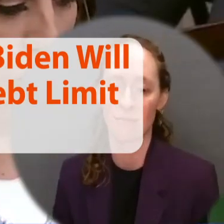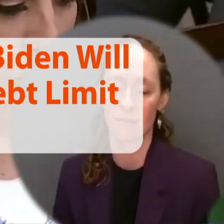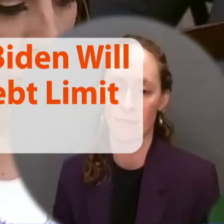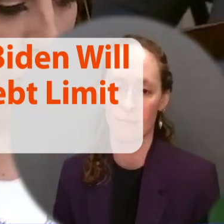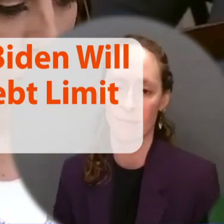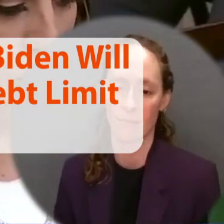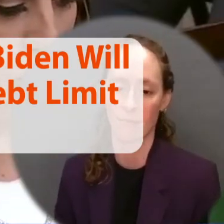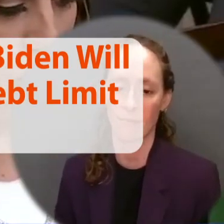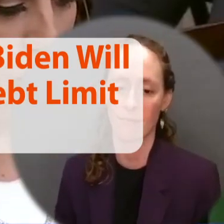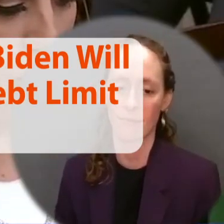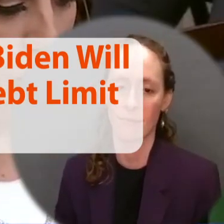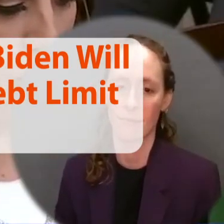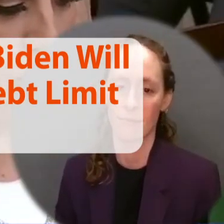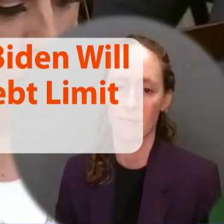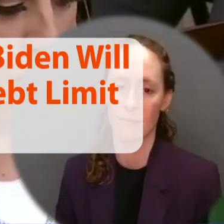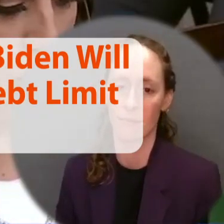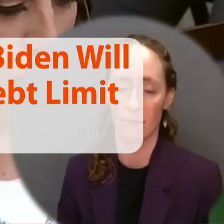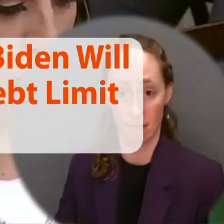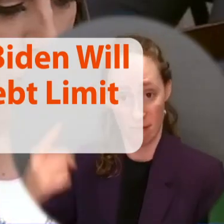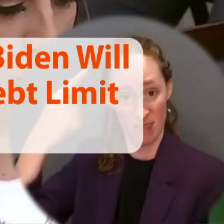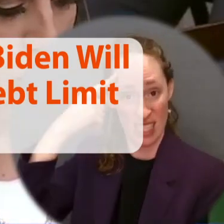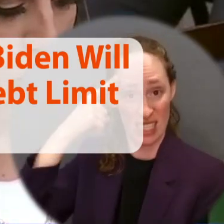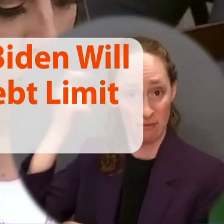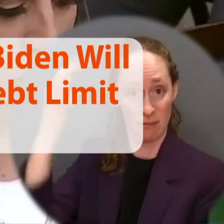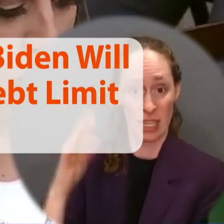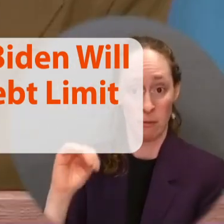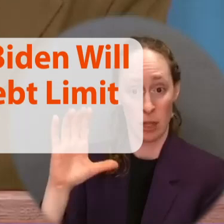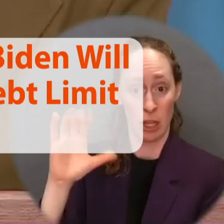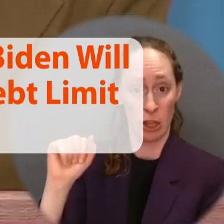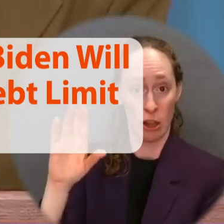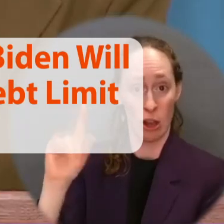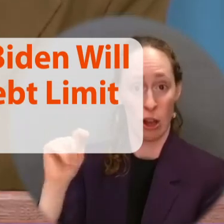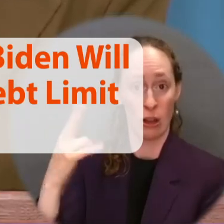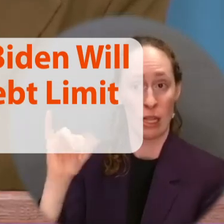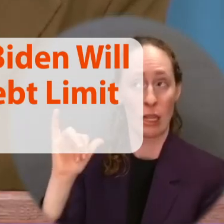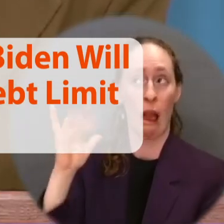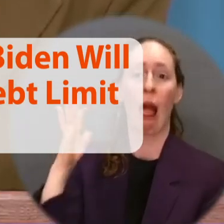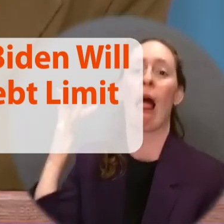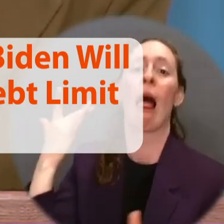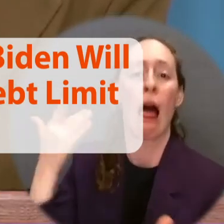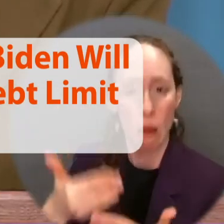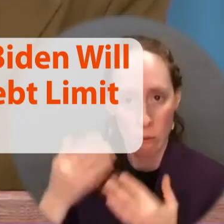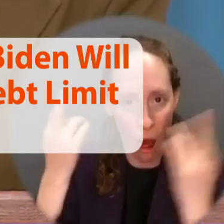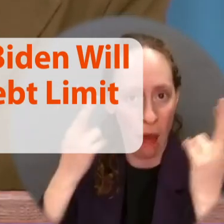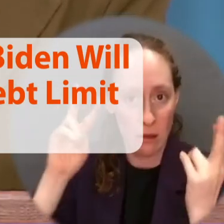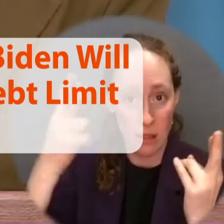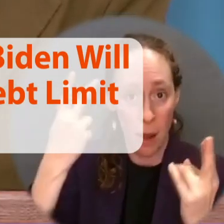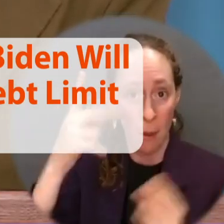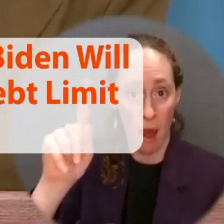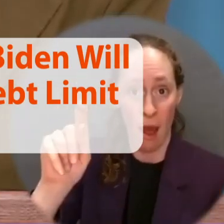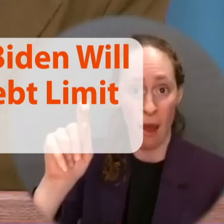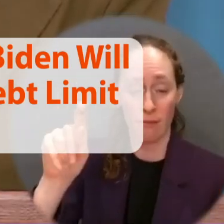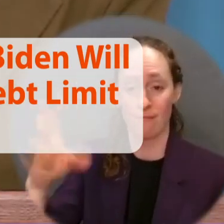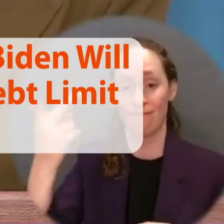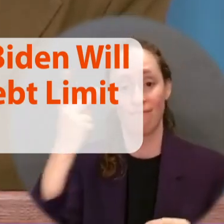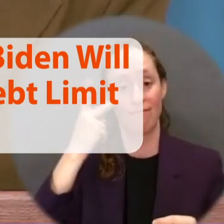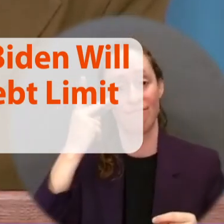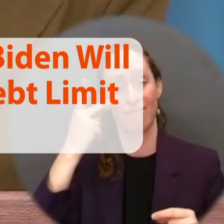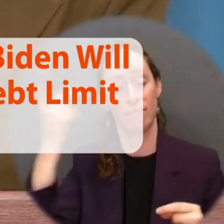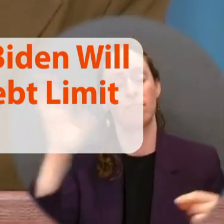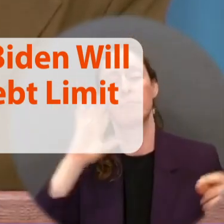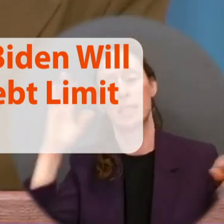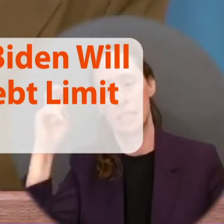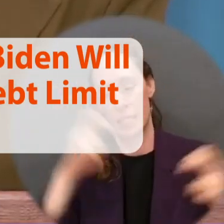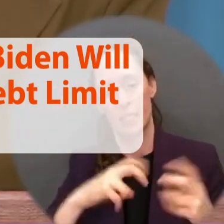successfully convince Kevin McCarthy to change his position in this meeting? They're going to have a conversation. The president's going to make himself very clear, as he's done for several months